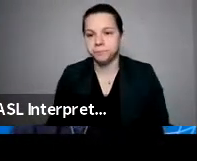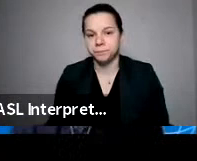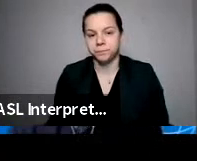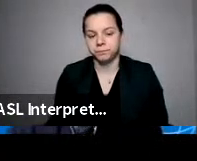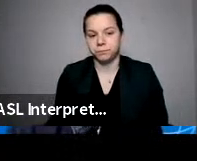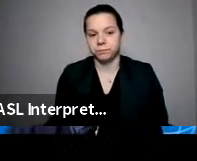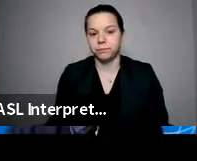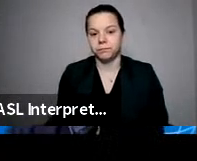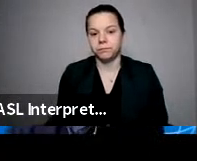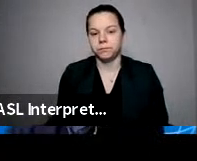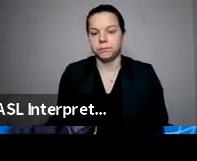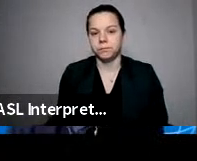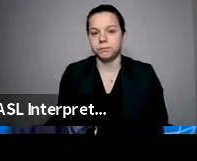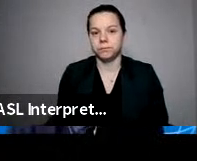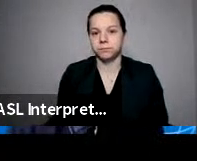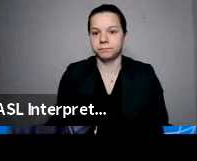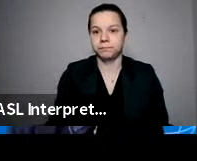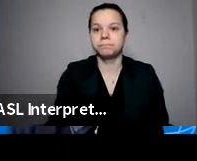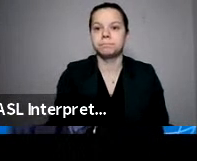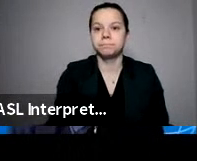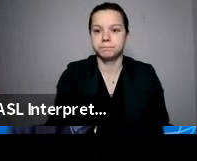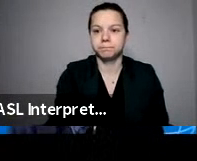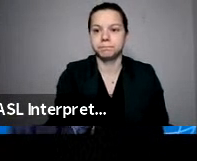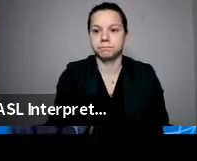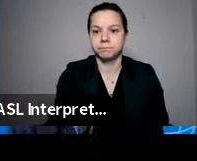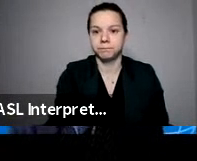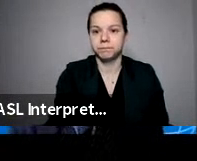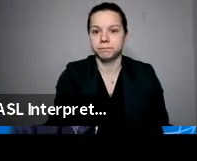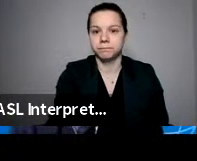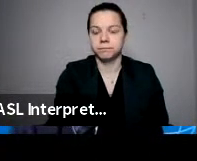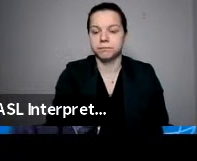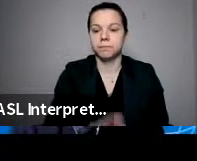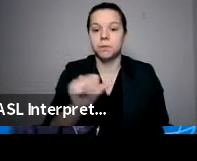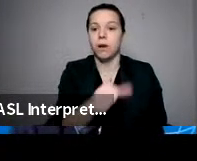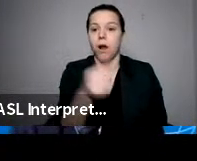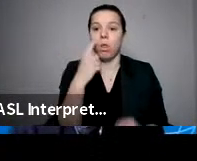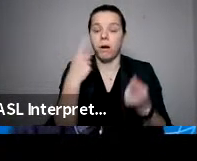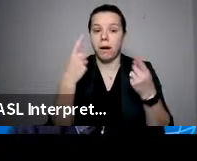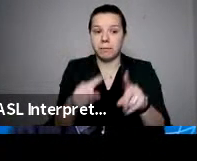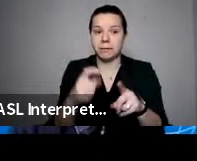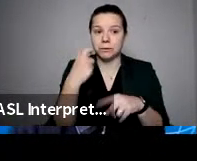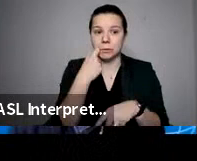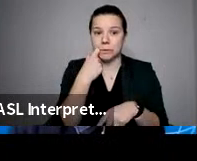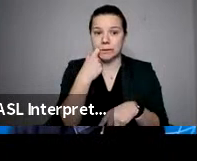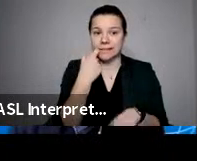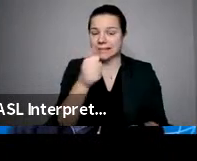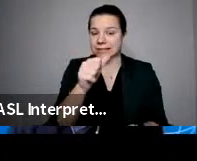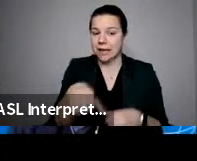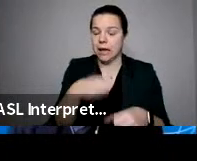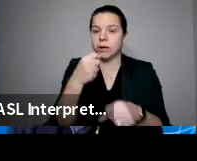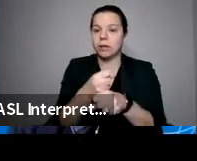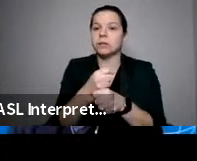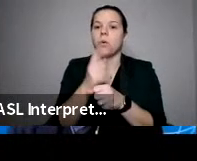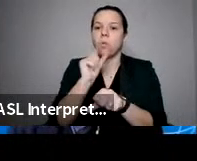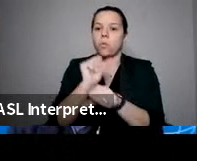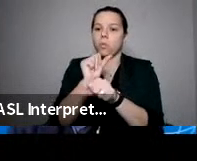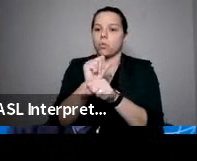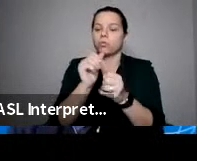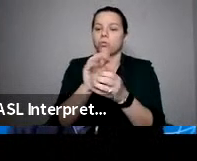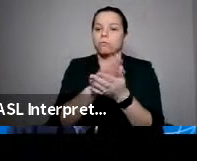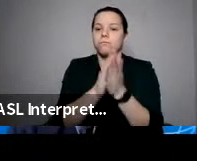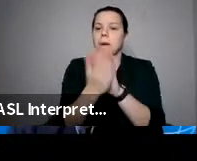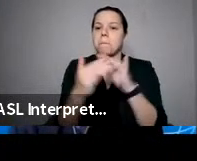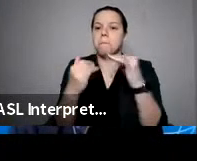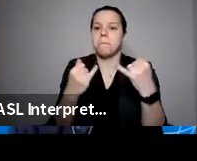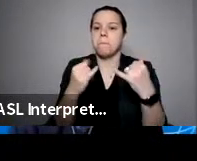other thing that's happened, and this is particularly true in the last decade, is we've had efforts to modernize the national air transportation system.